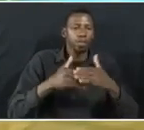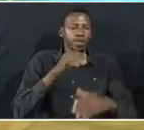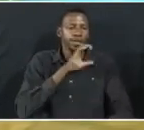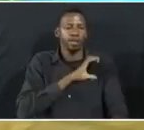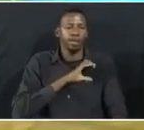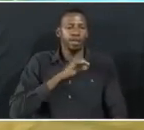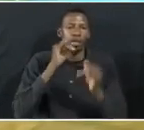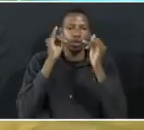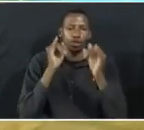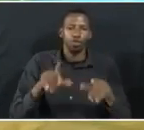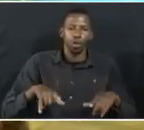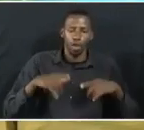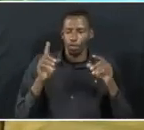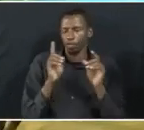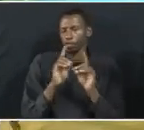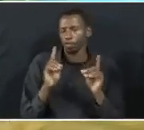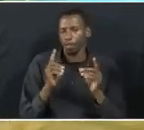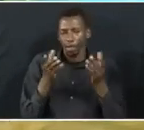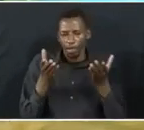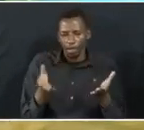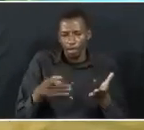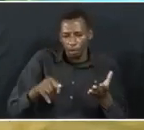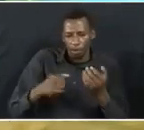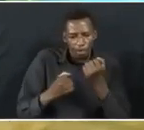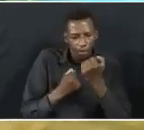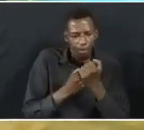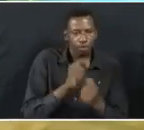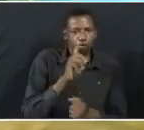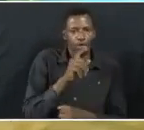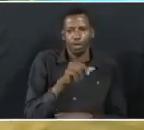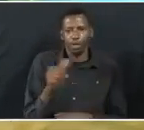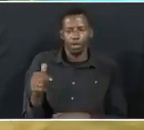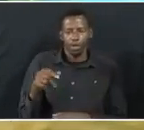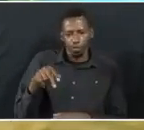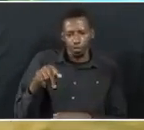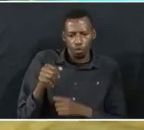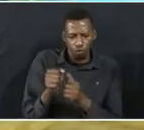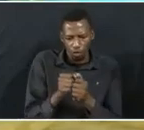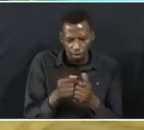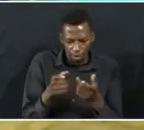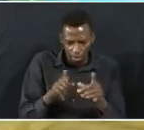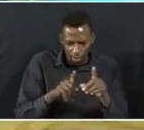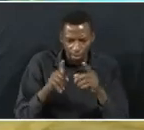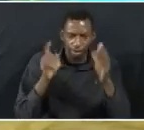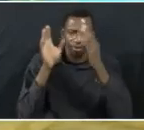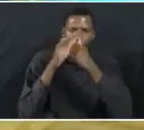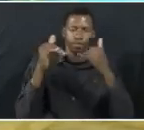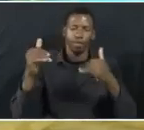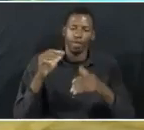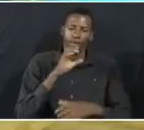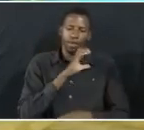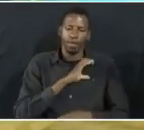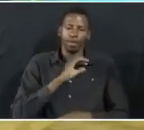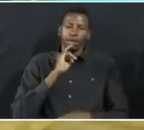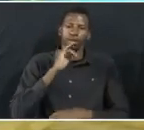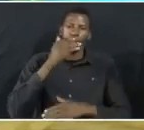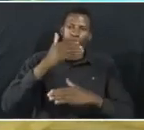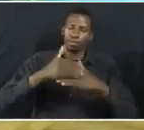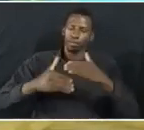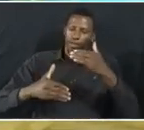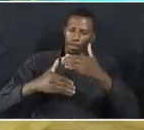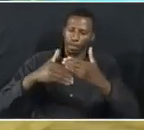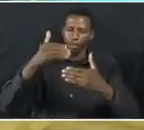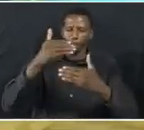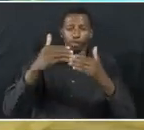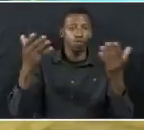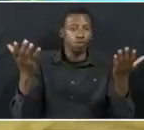Life. Here, we support each other, walk together on this journey to heaven. Character is built in